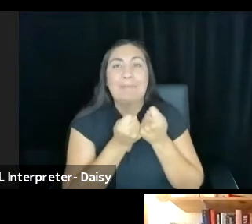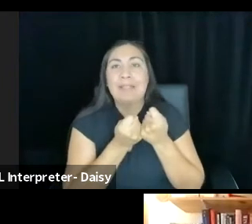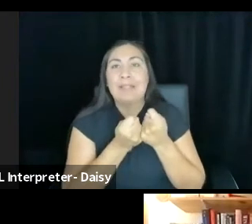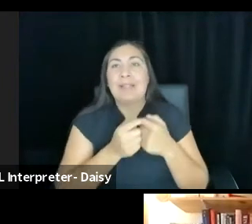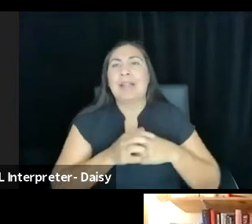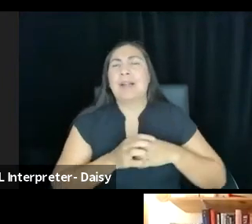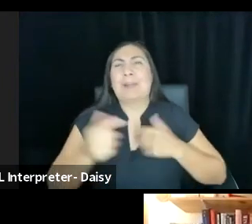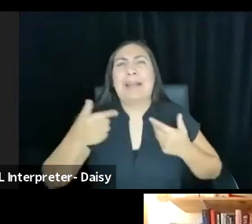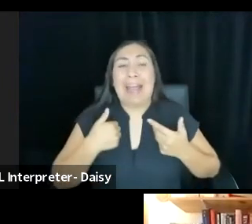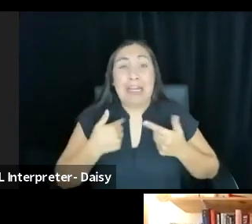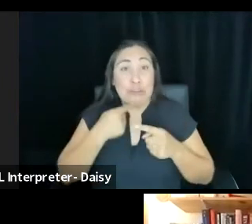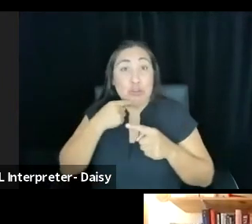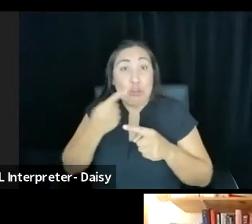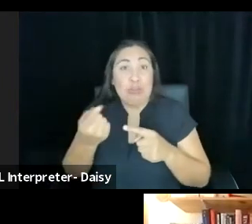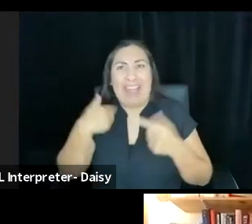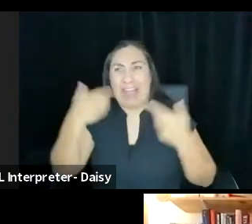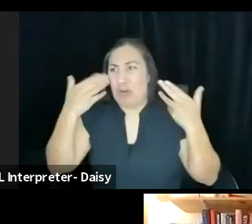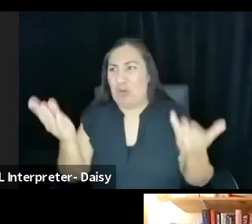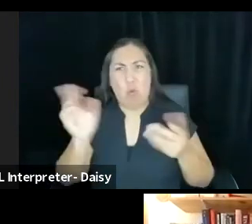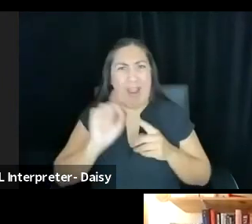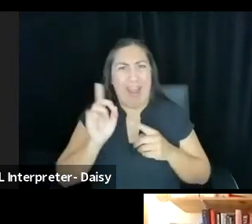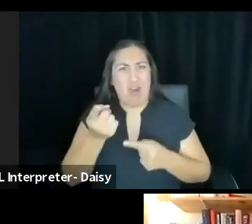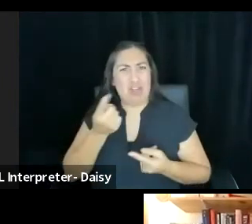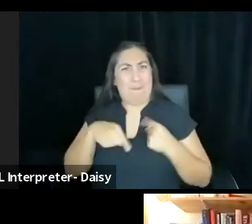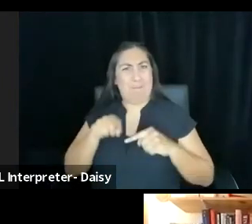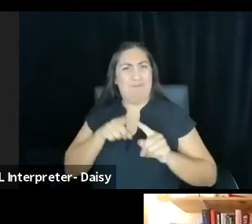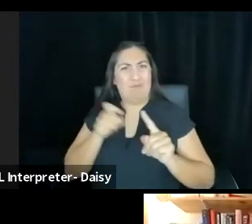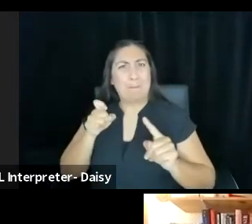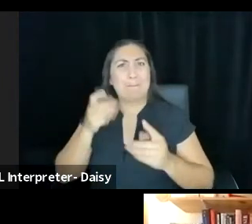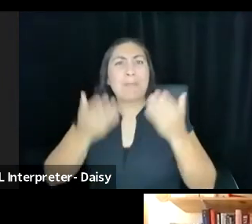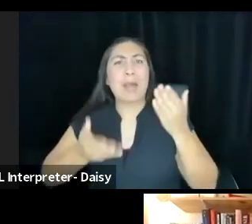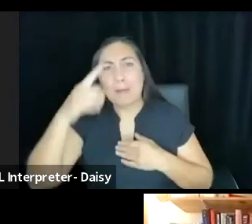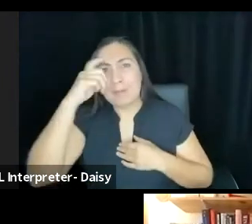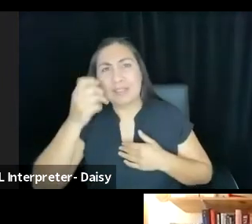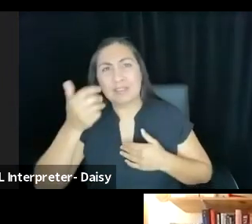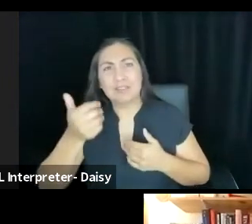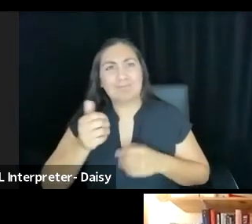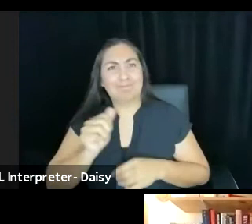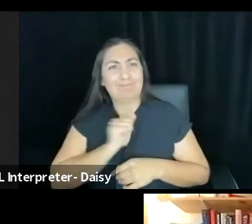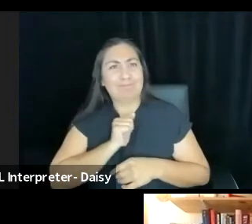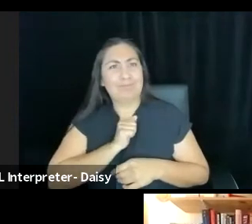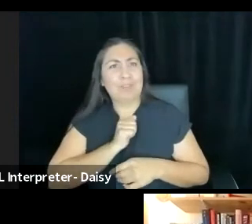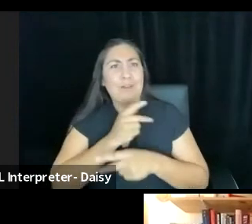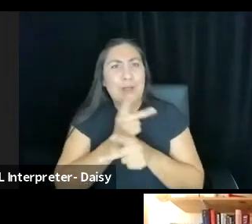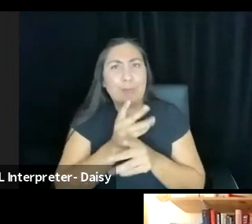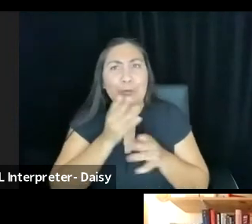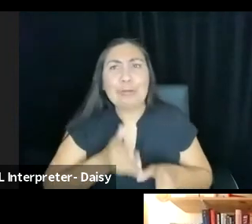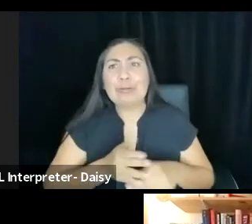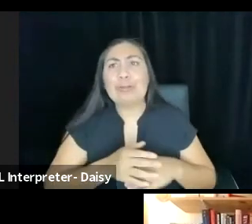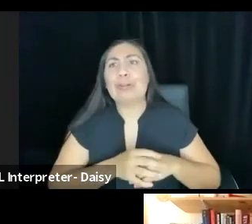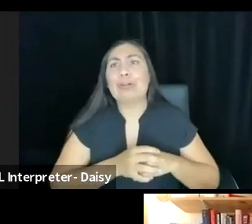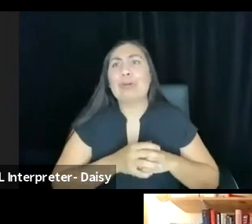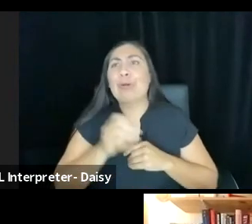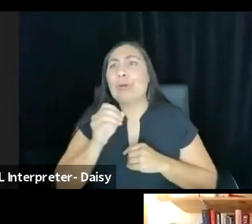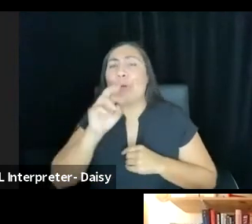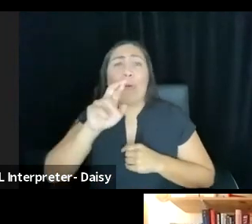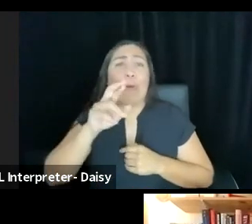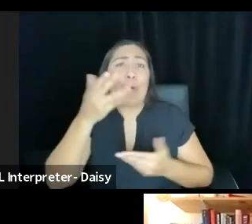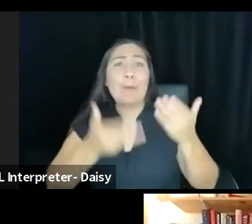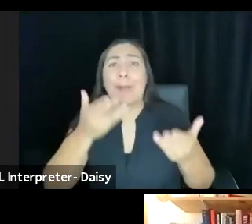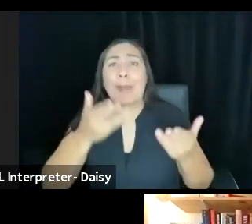of being a producer or being a member of my family. Maybe it's the gene pool, but